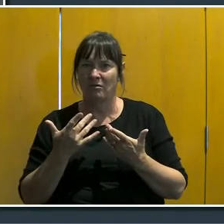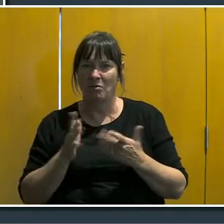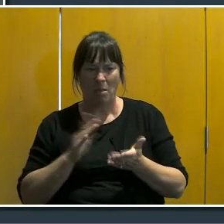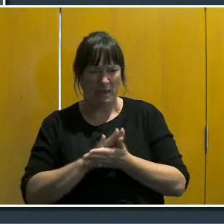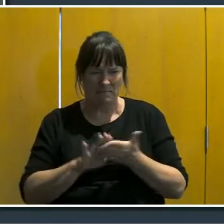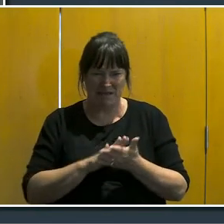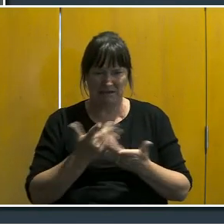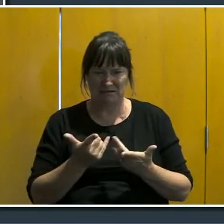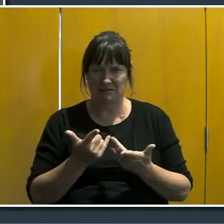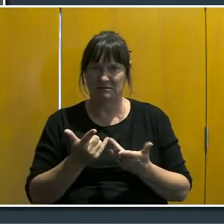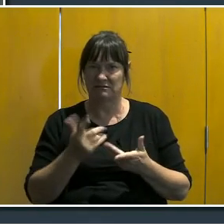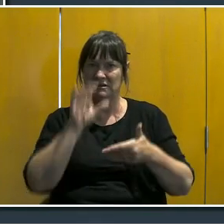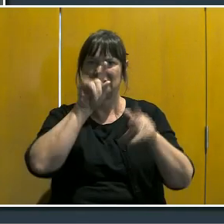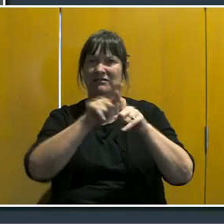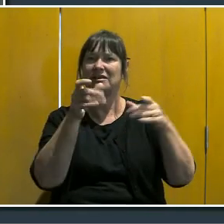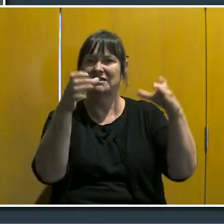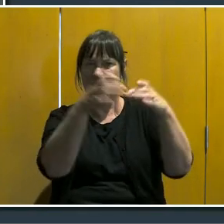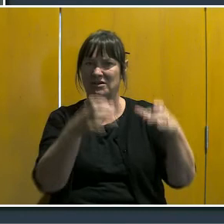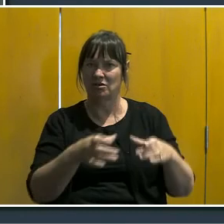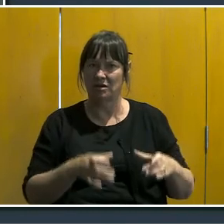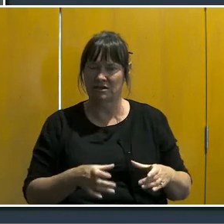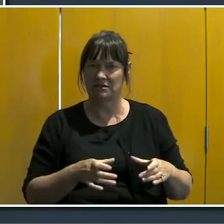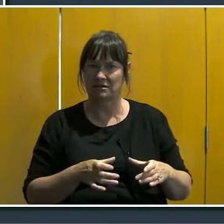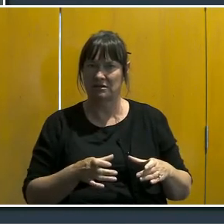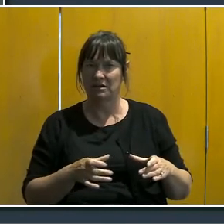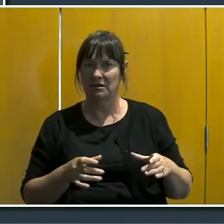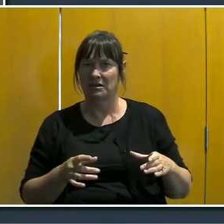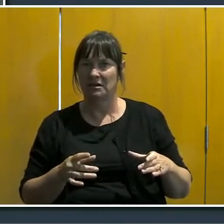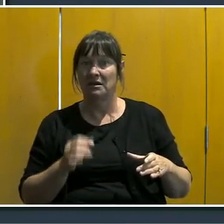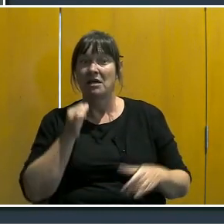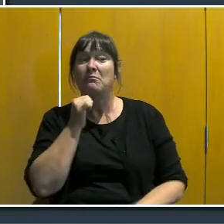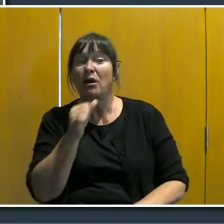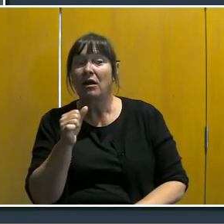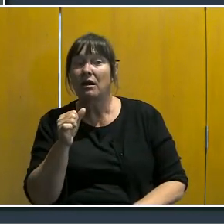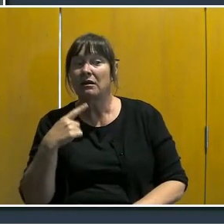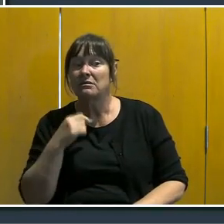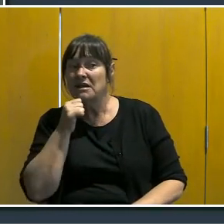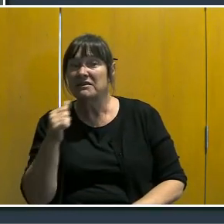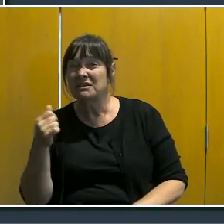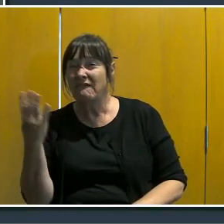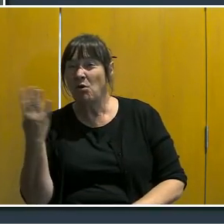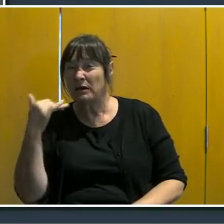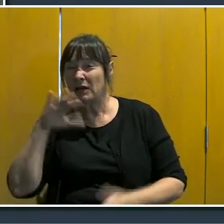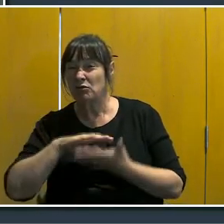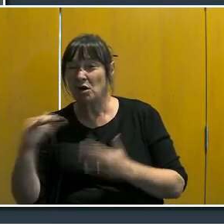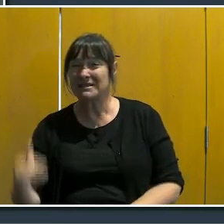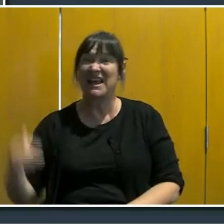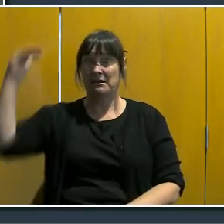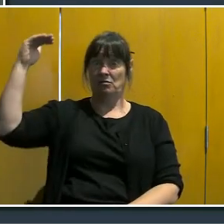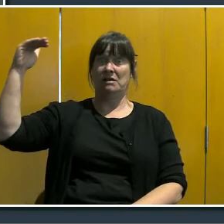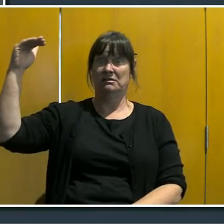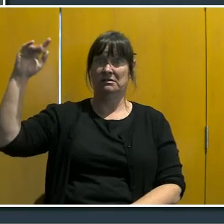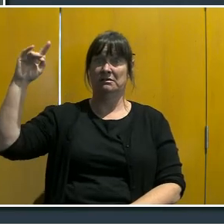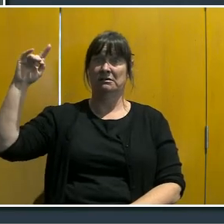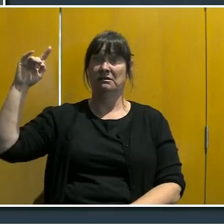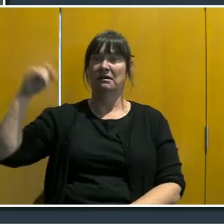differential no matter what we do. But certainly, if it can bring that $1,400 increase back to a reasonable level, for particularly a lot of people in Bayview and myself and the further lands out